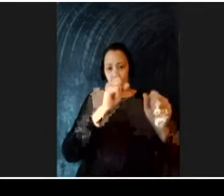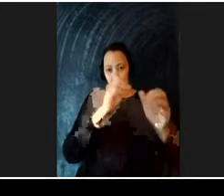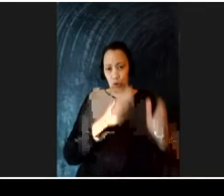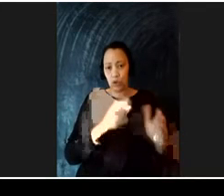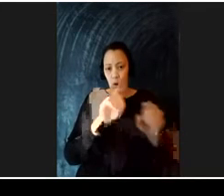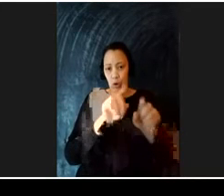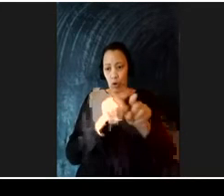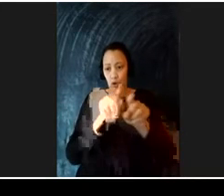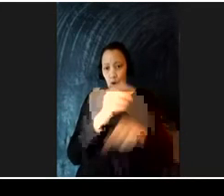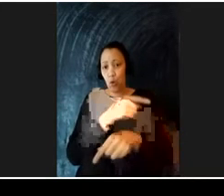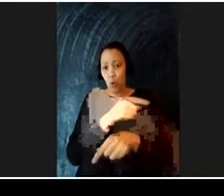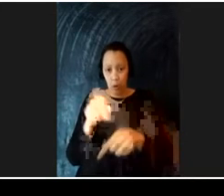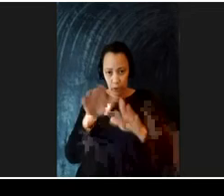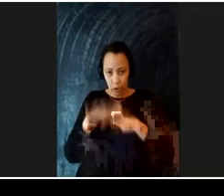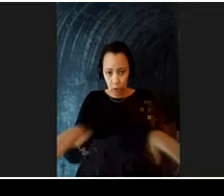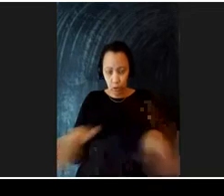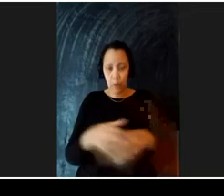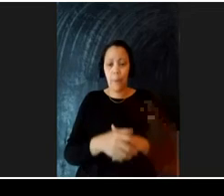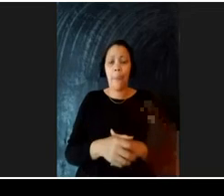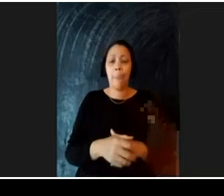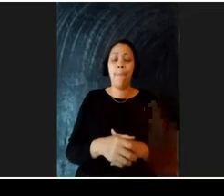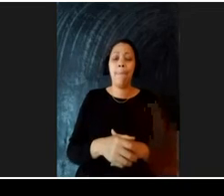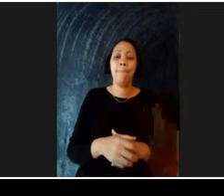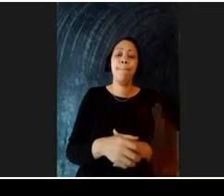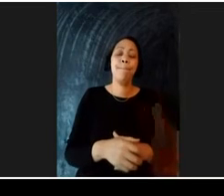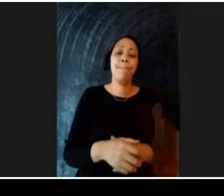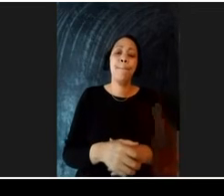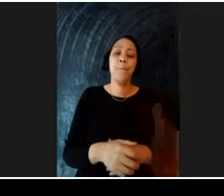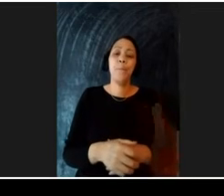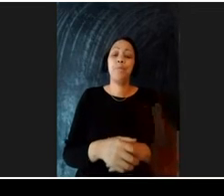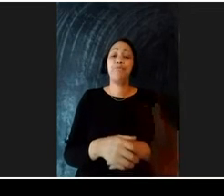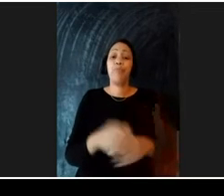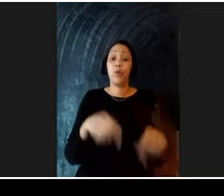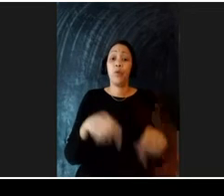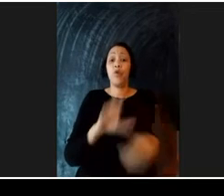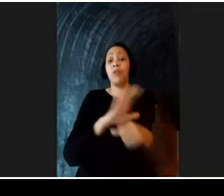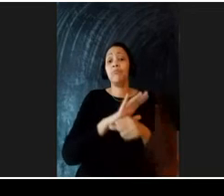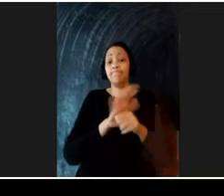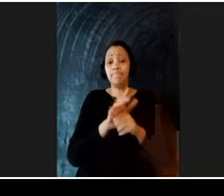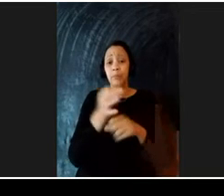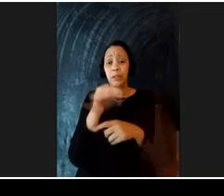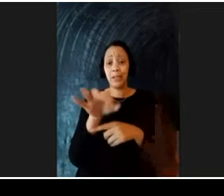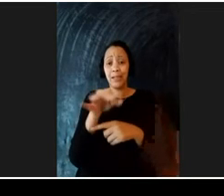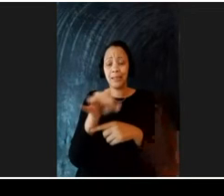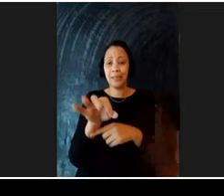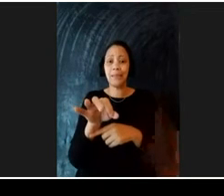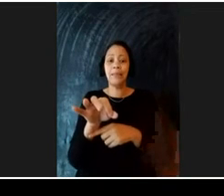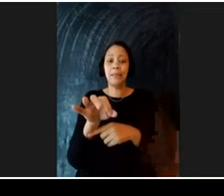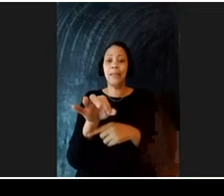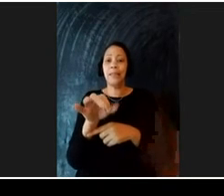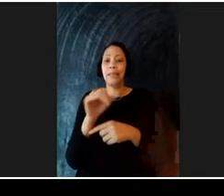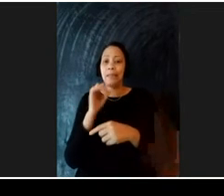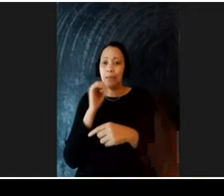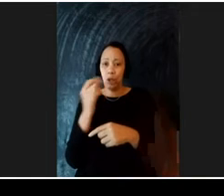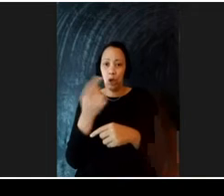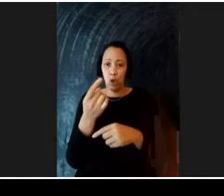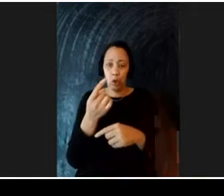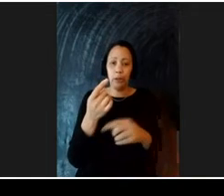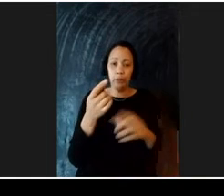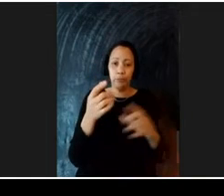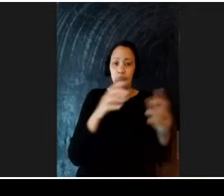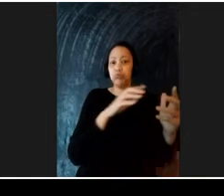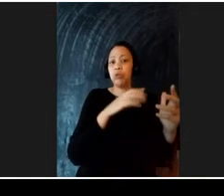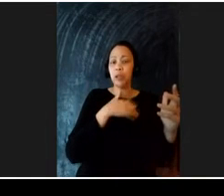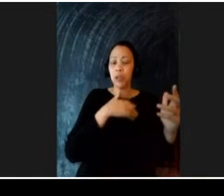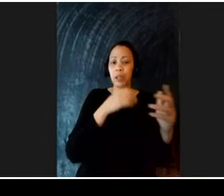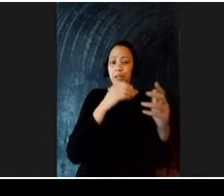administration's current response to survivors is not enough and they have not fully evolved to meet survivors